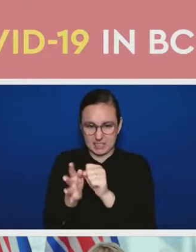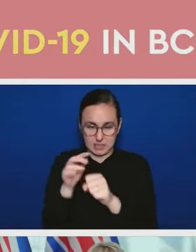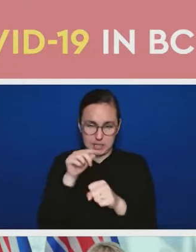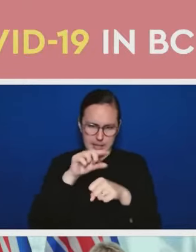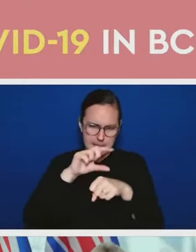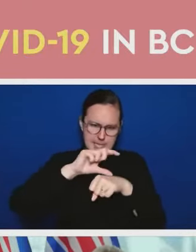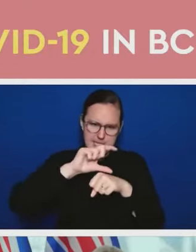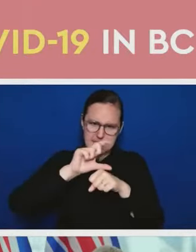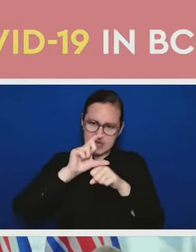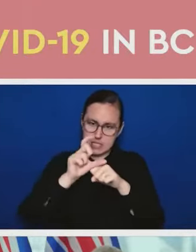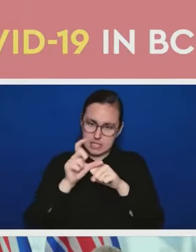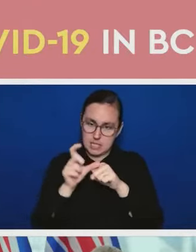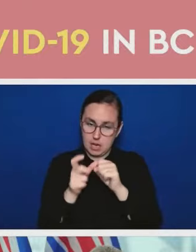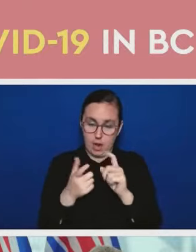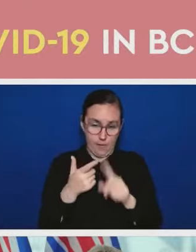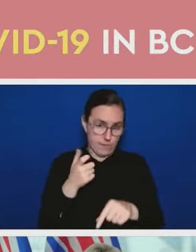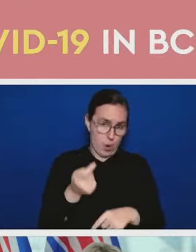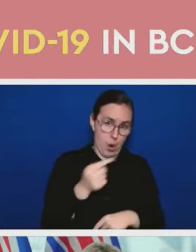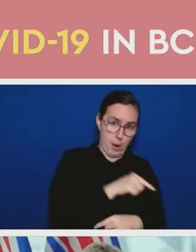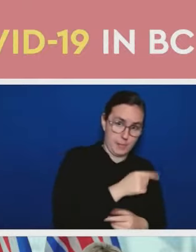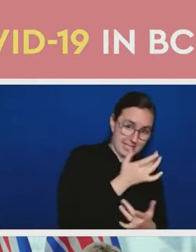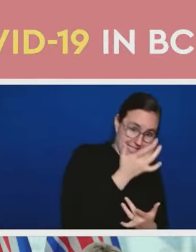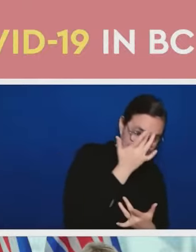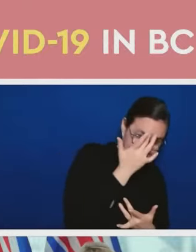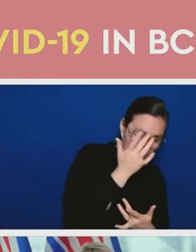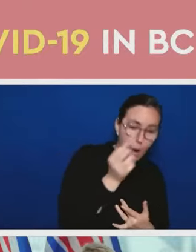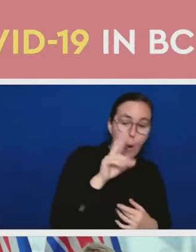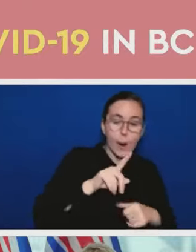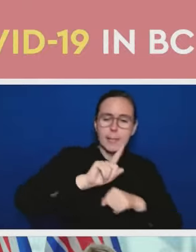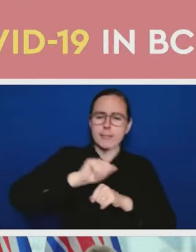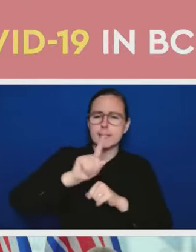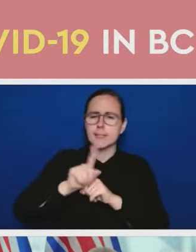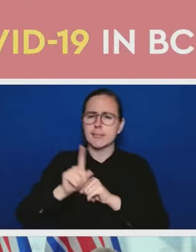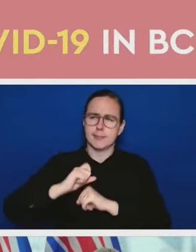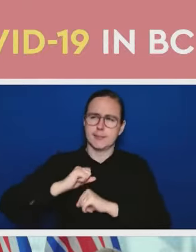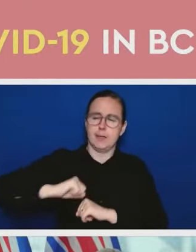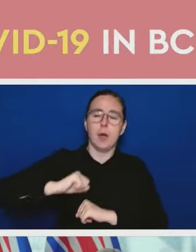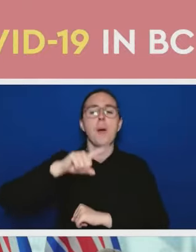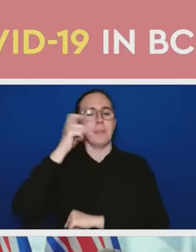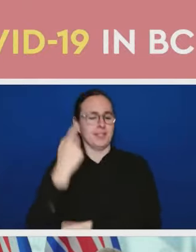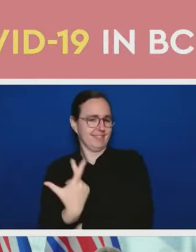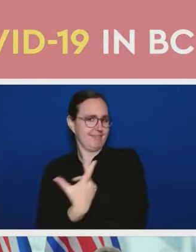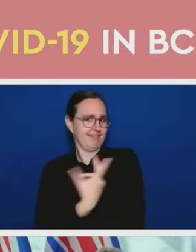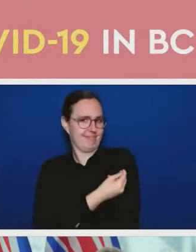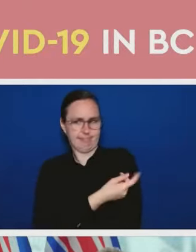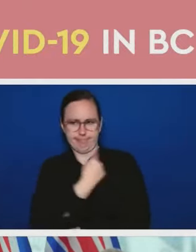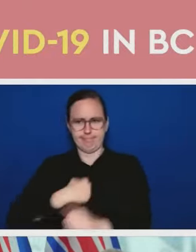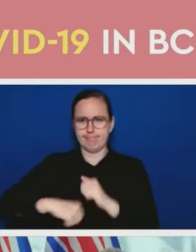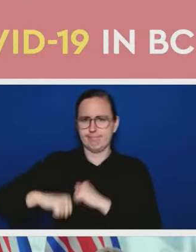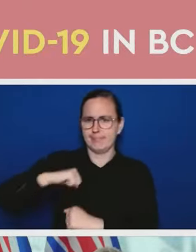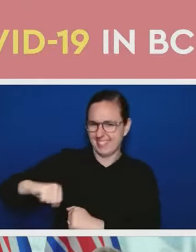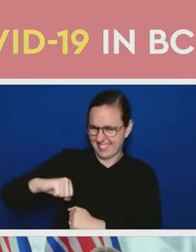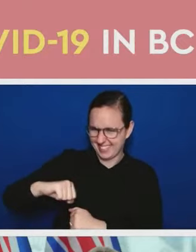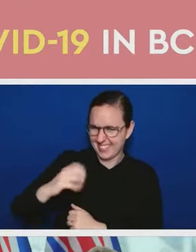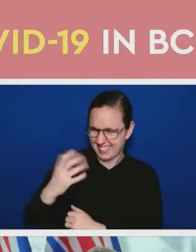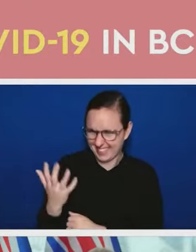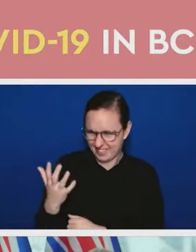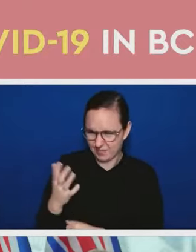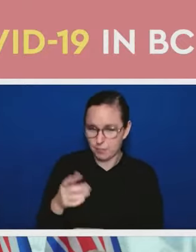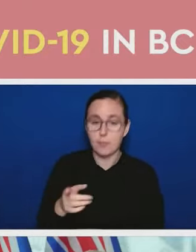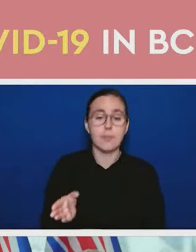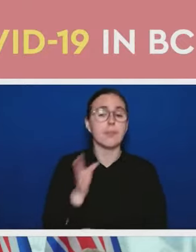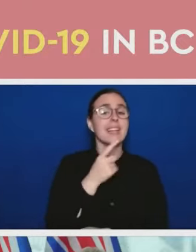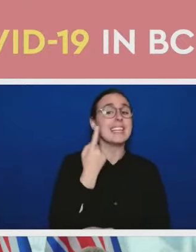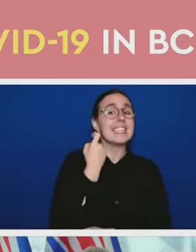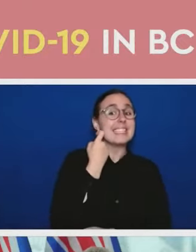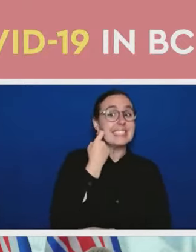serology reflects new infections over a short period of time, because we know that that fades as well. What we saw in the